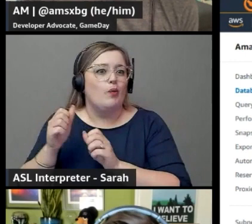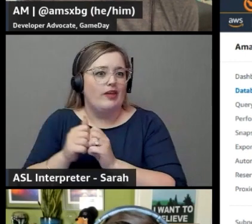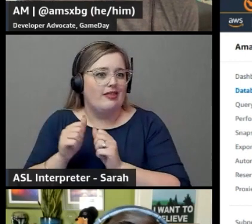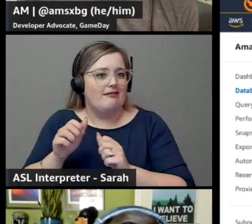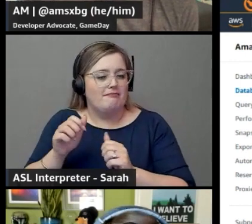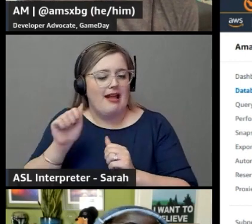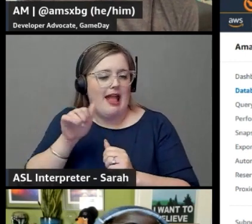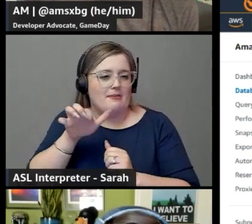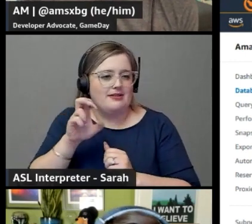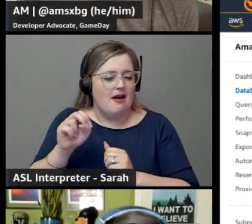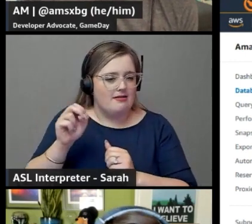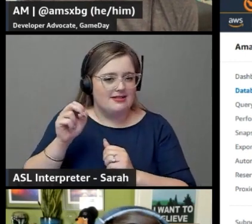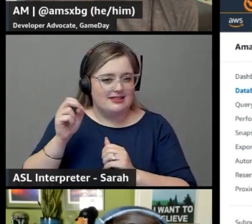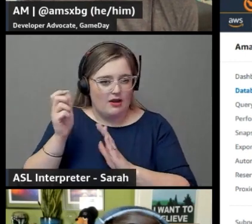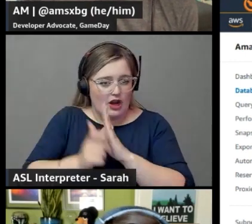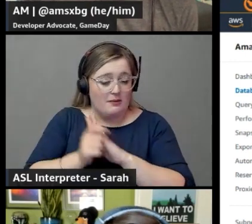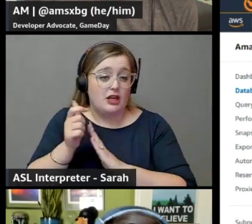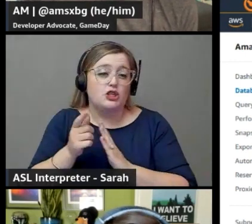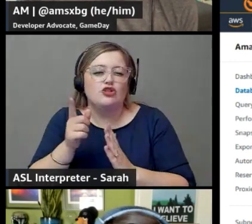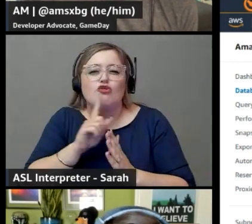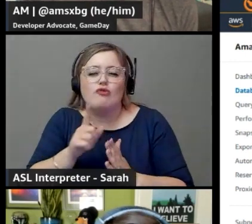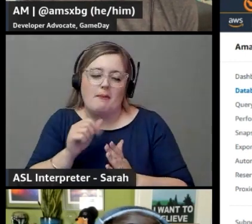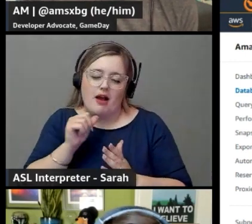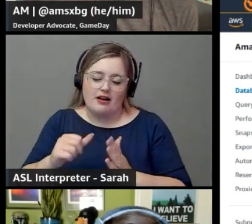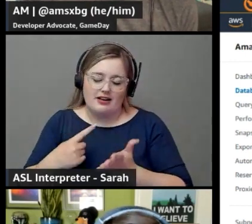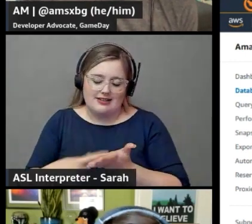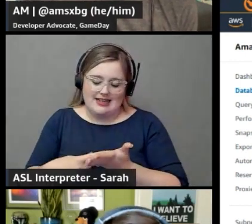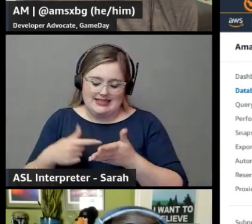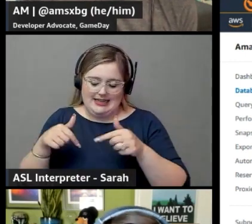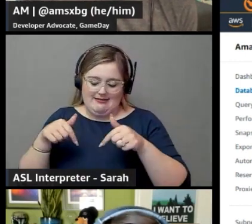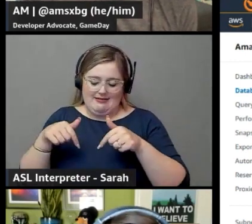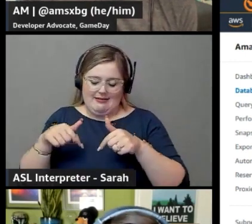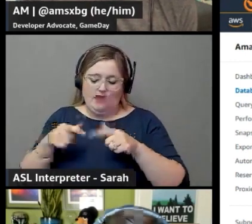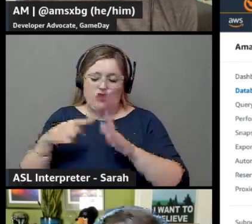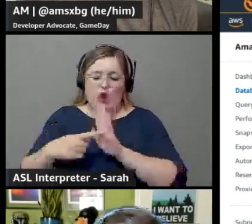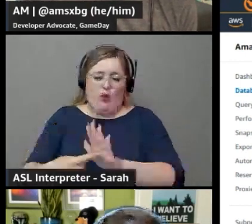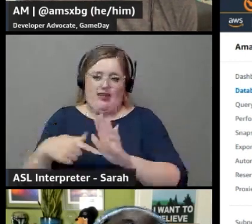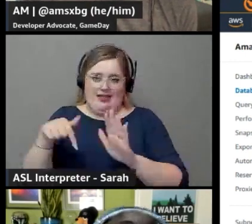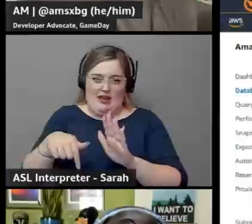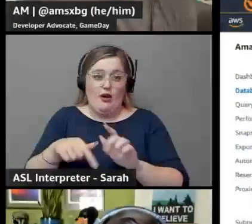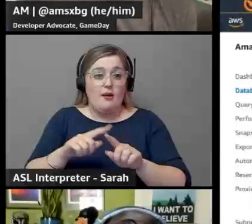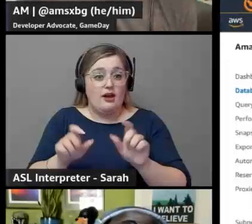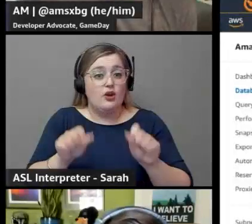call, it's quite simple. You can actually just turn off the automation for 24 hours if you just need to run